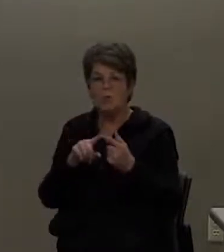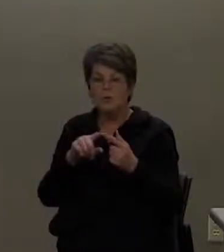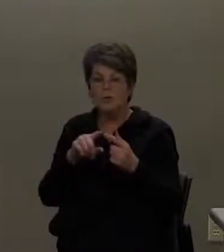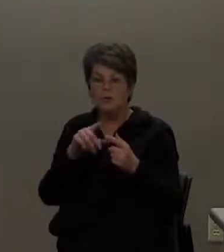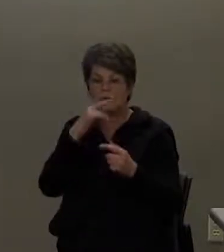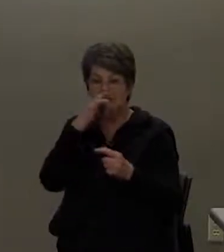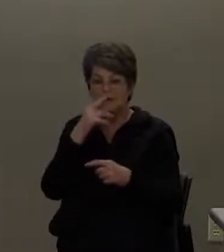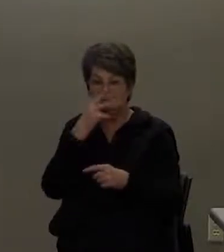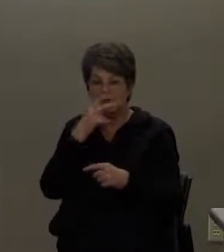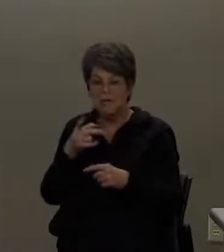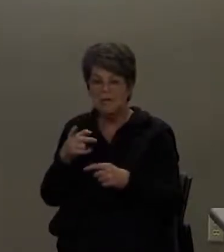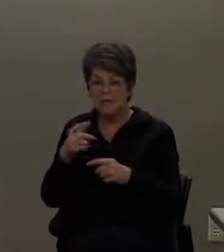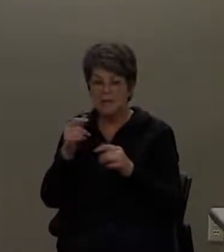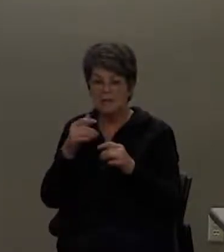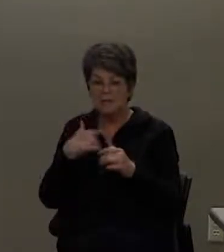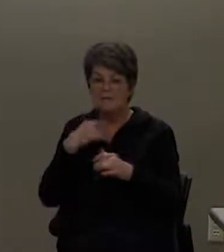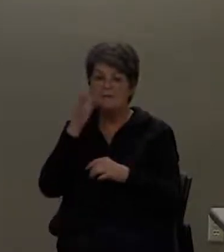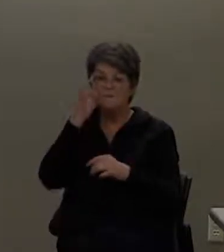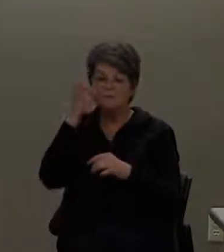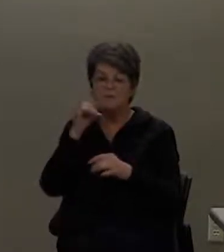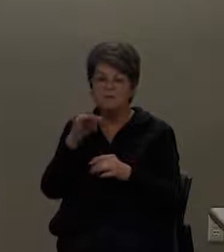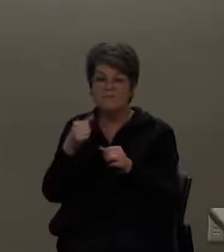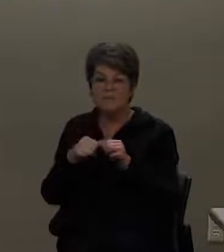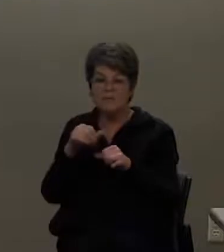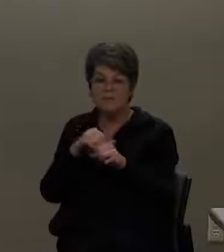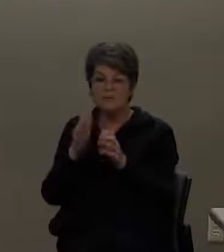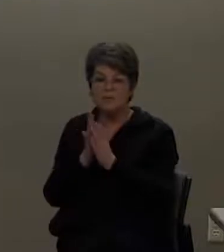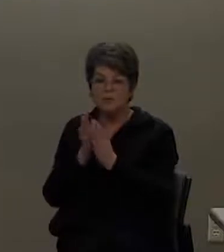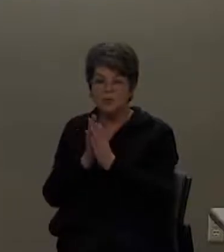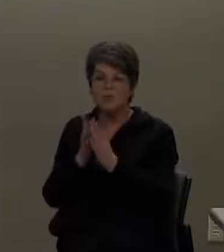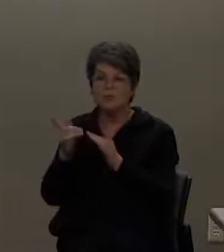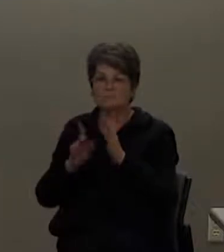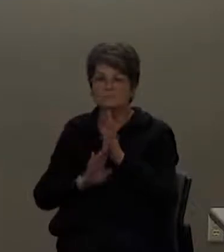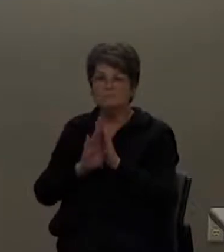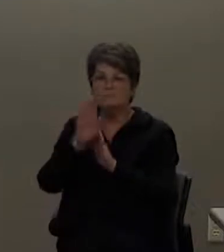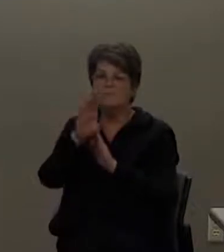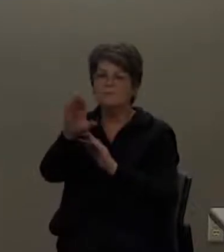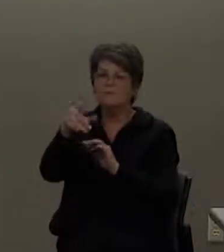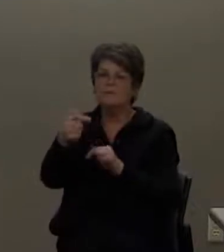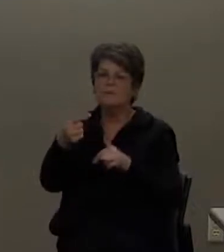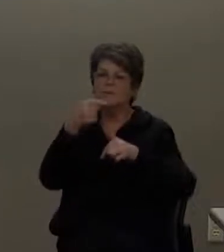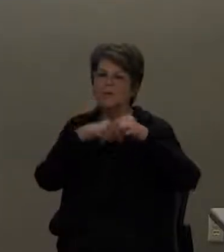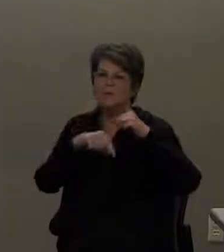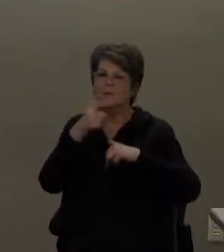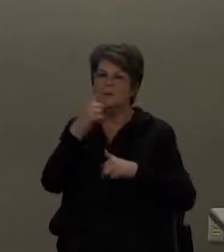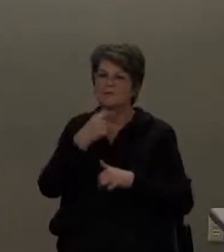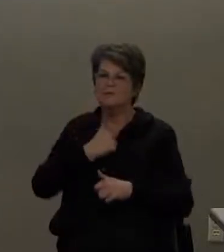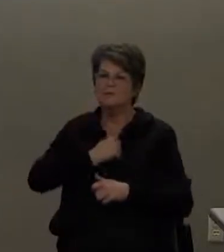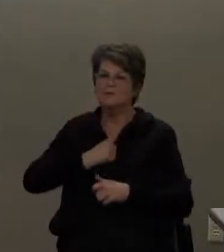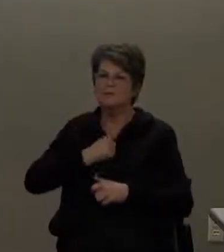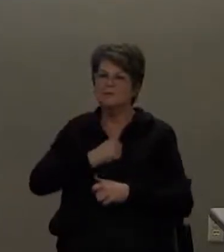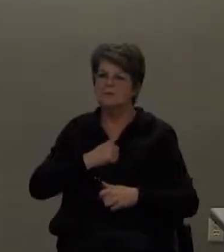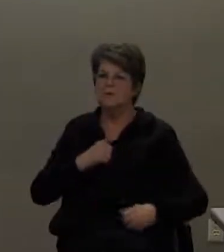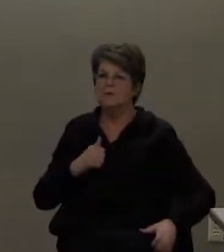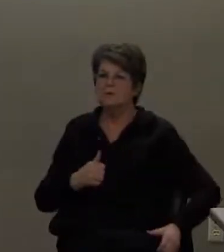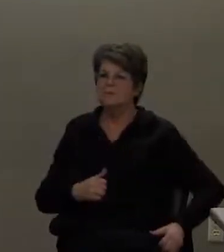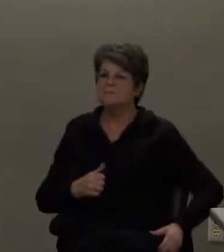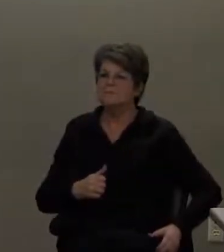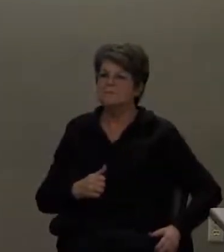school, performance goes up. Yes, sir. Can you go back one slide? Yes. I apologize.